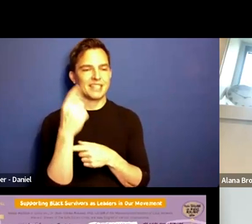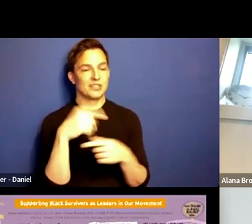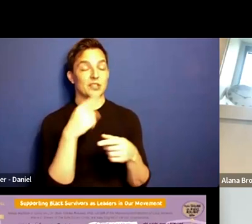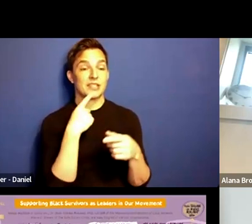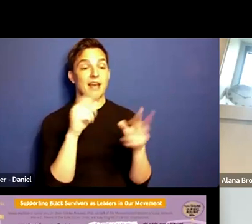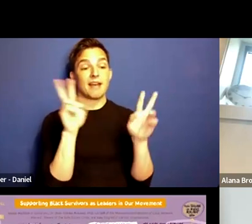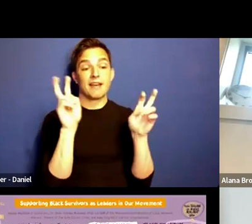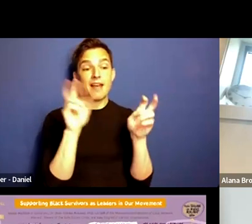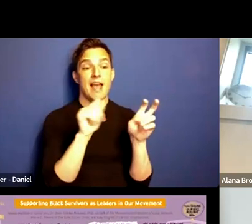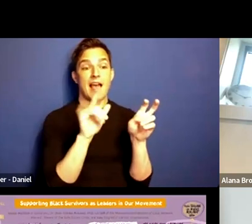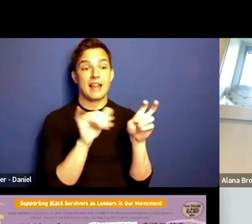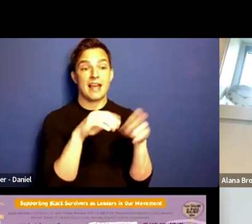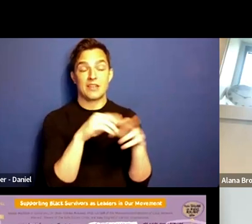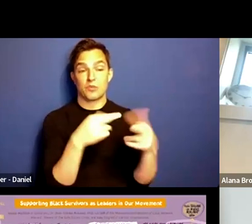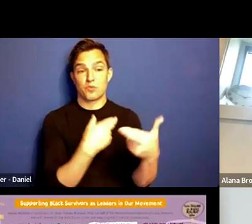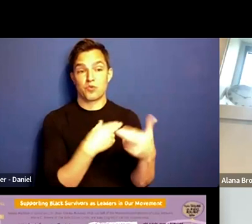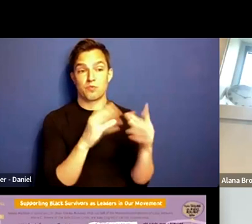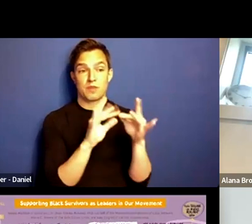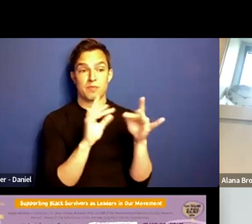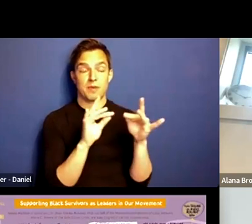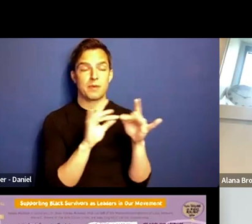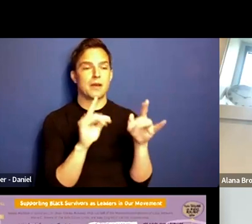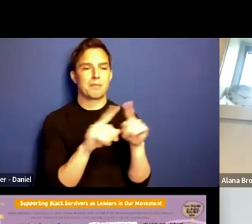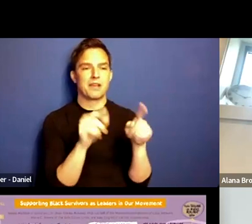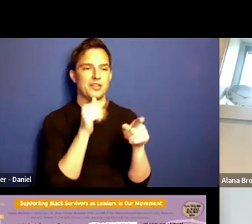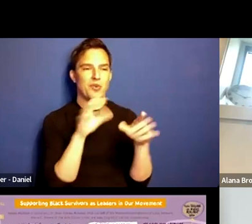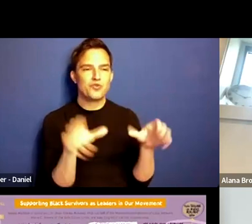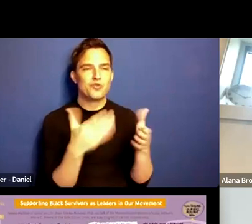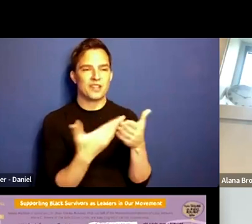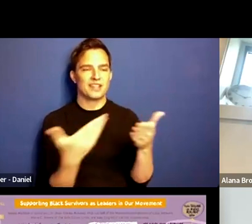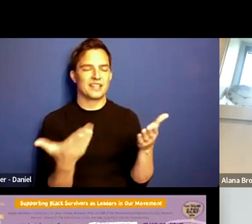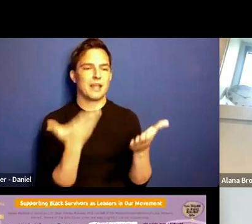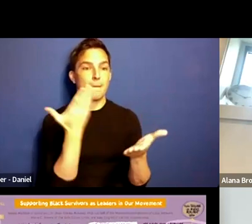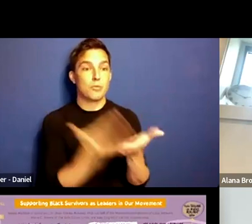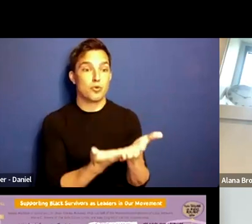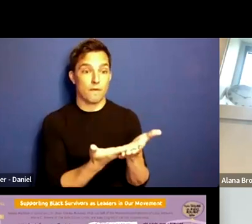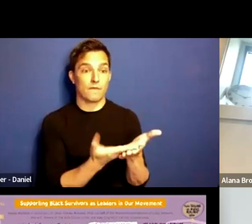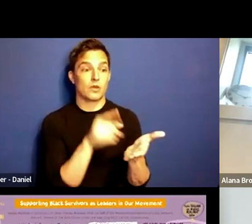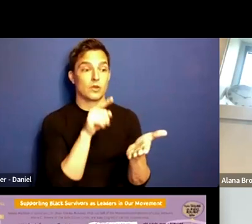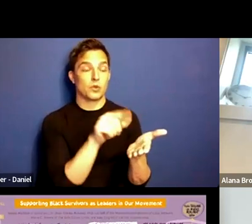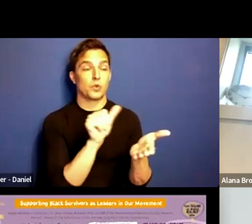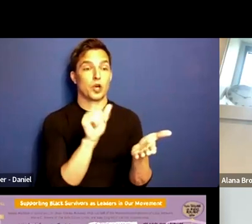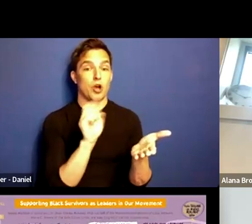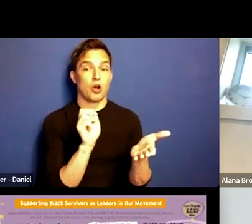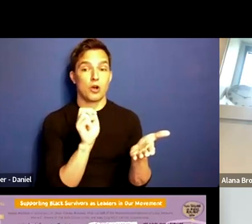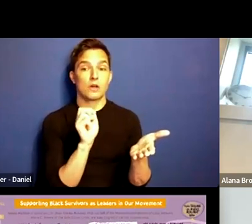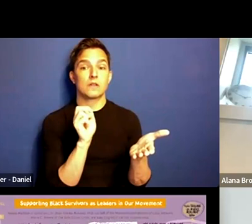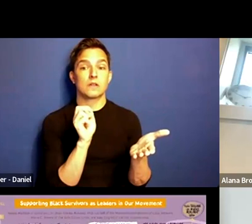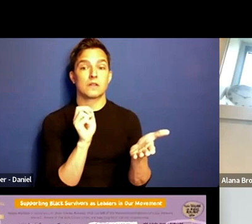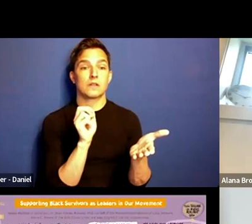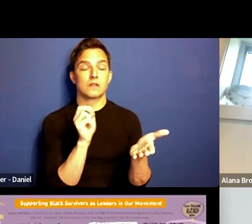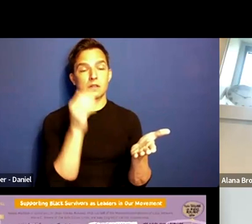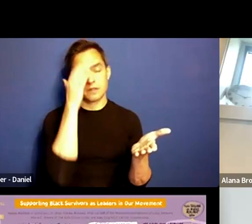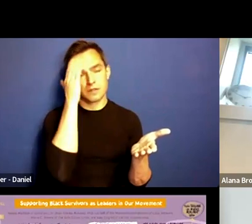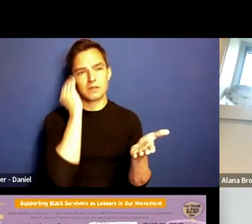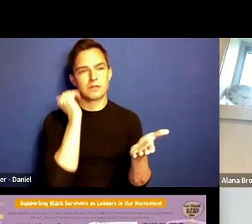me when we're in the room, but you don't do the things that prove that you are. So I kind